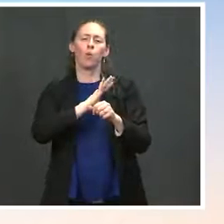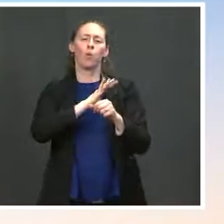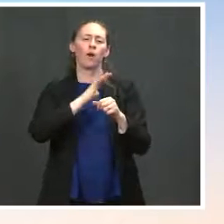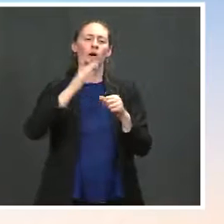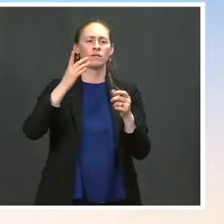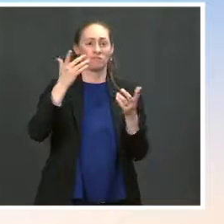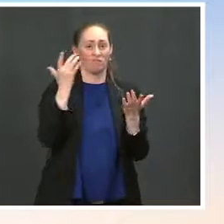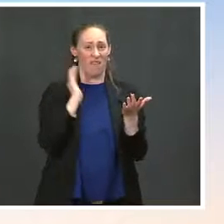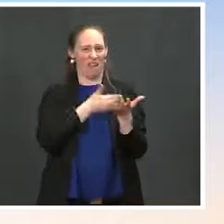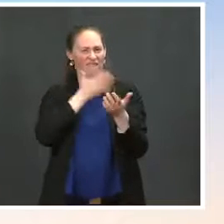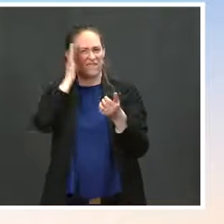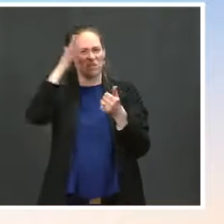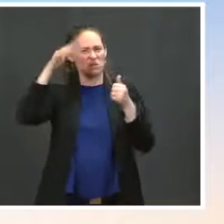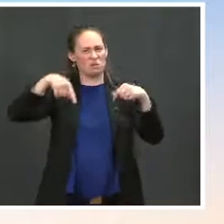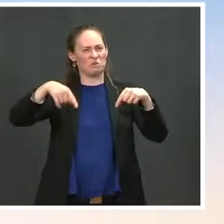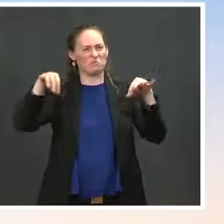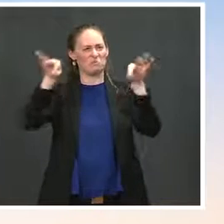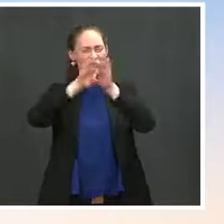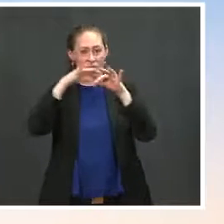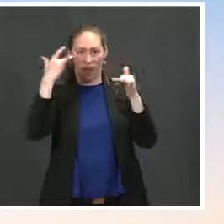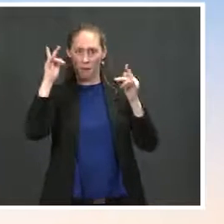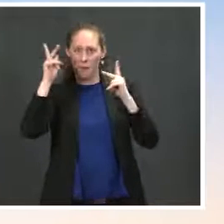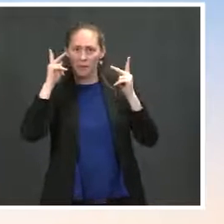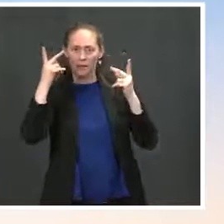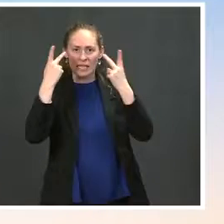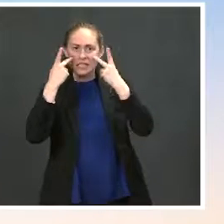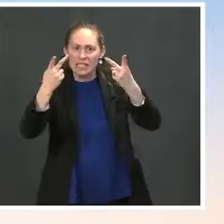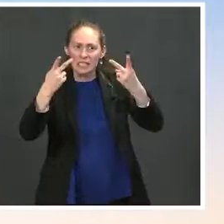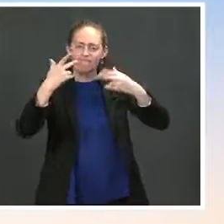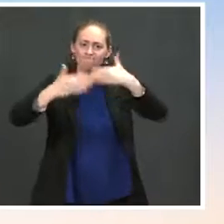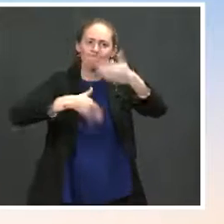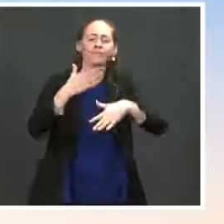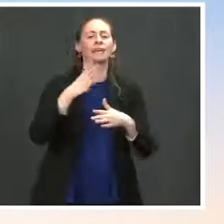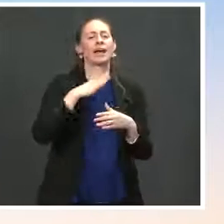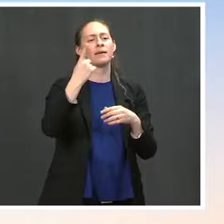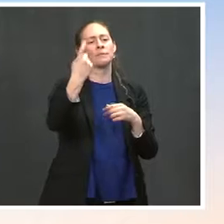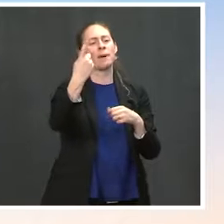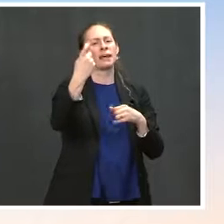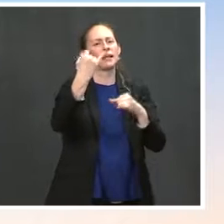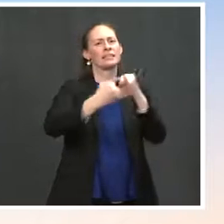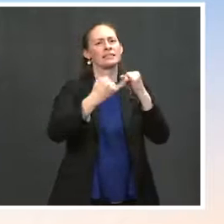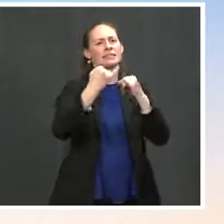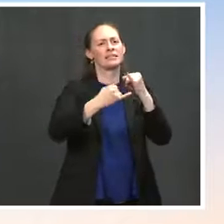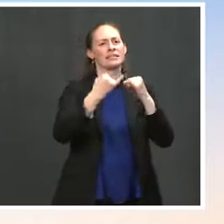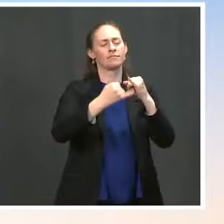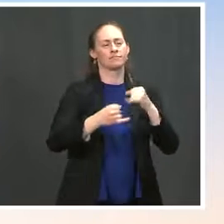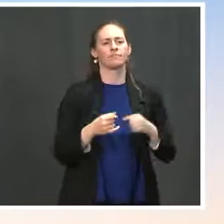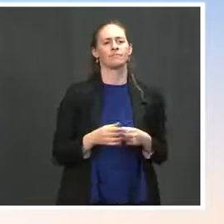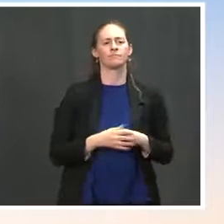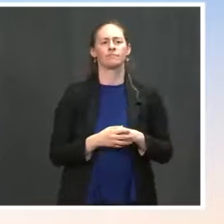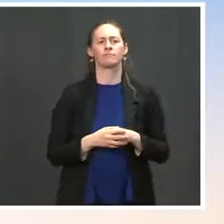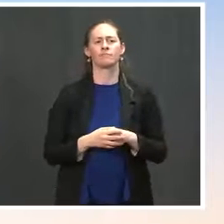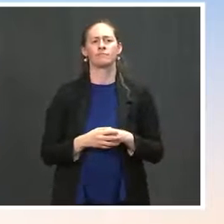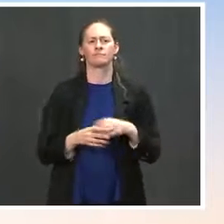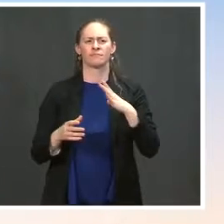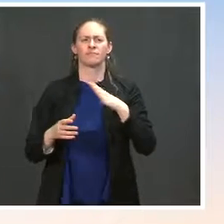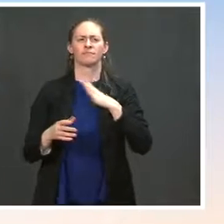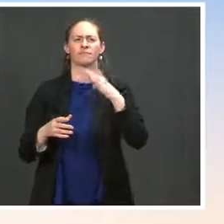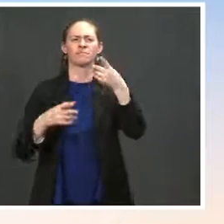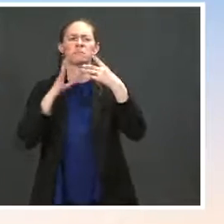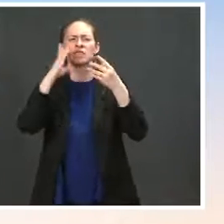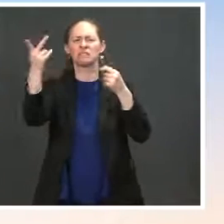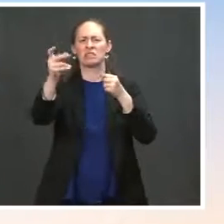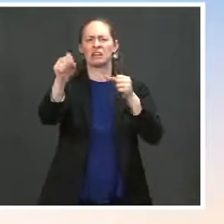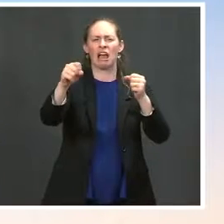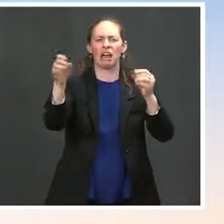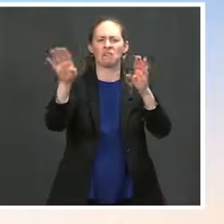people are chasing it. Jen, last Maybe one. last one. But I will Last also one. give you the contact information for his team, for anybody who wants to talk to him more.